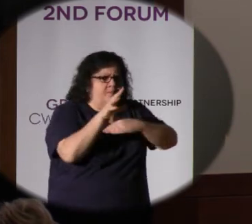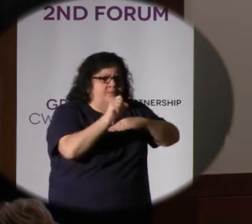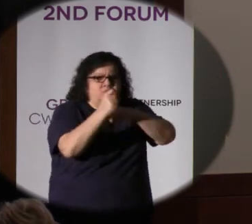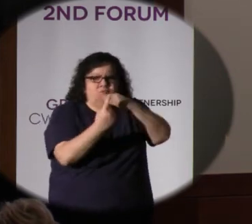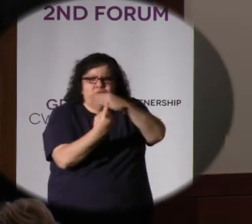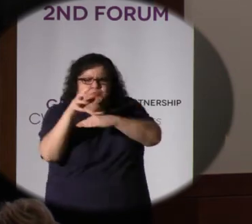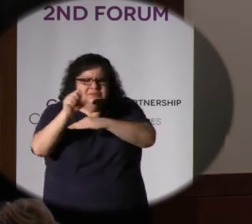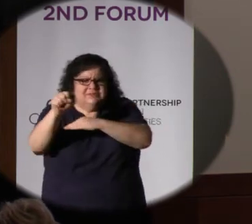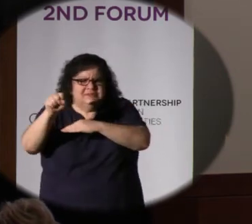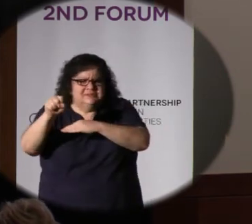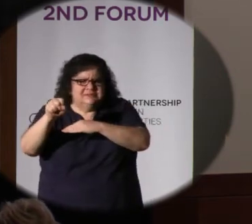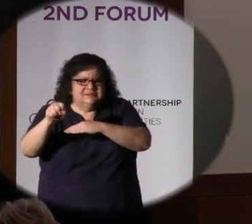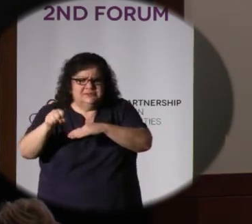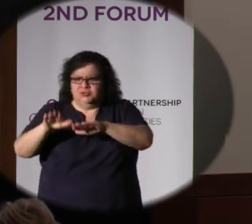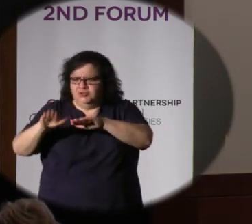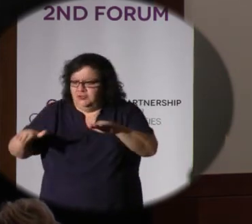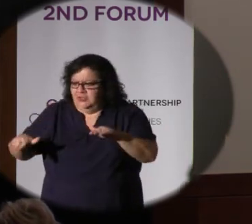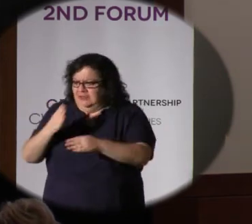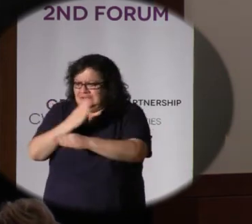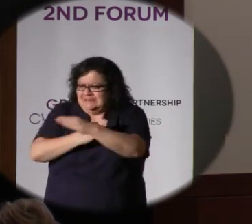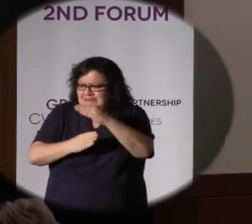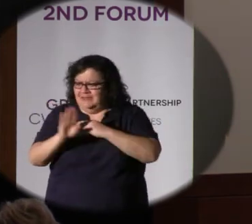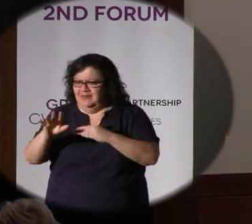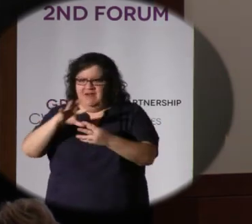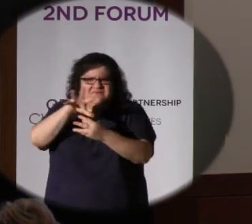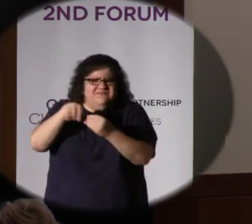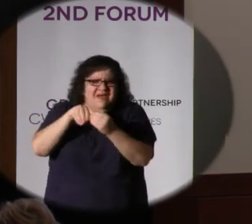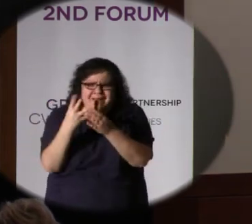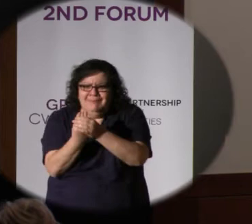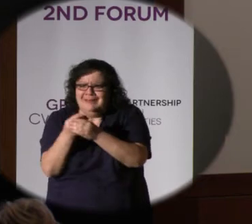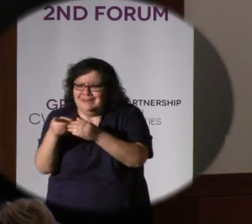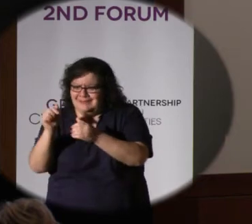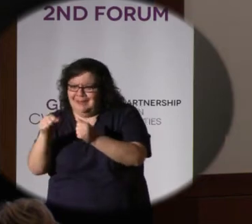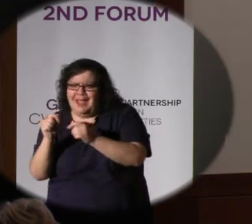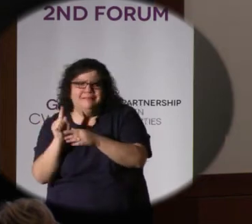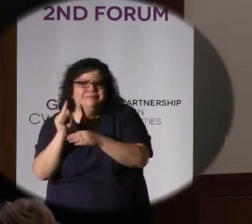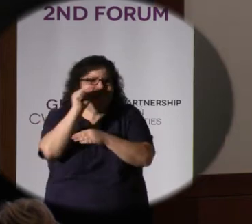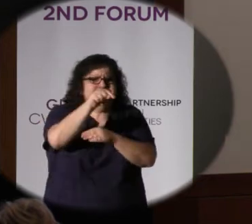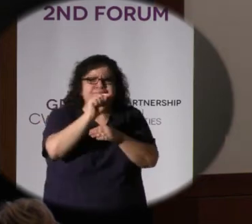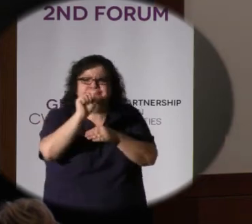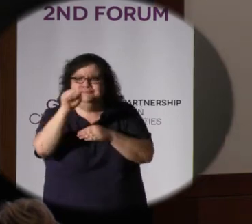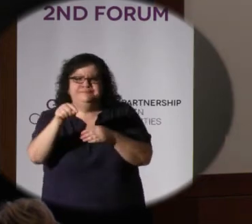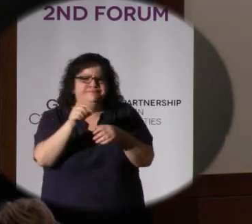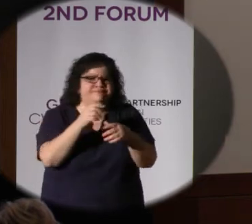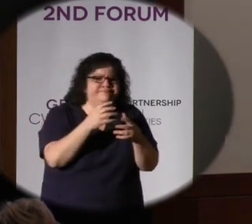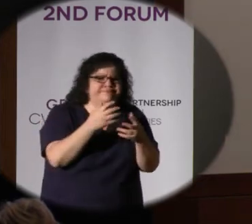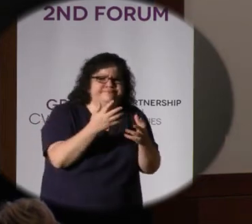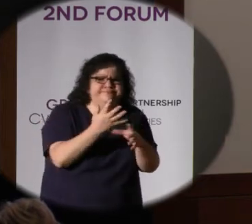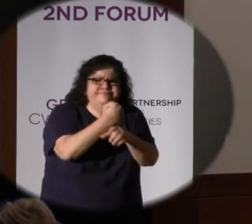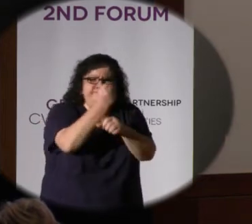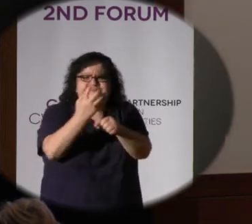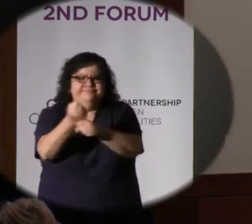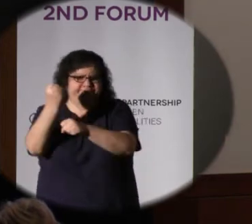families. It is time for us all to pause one moment and ask